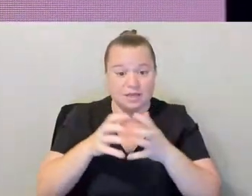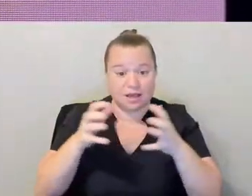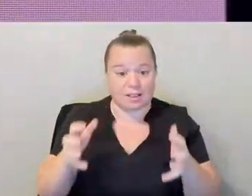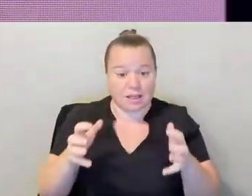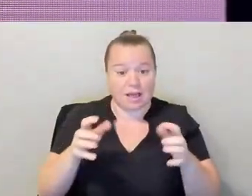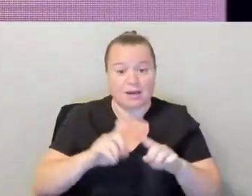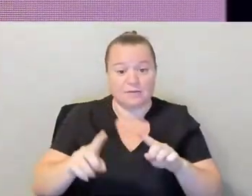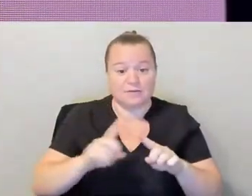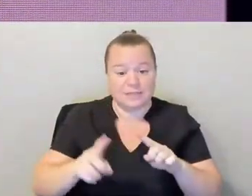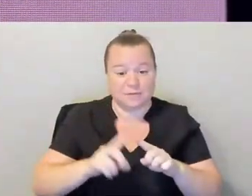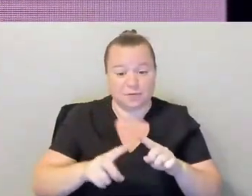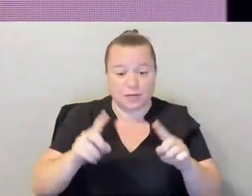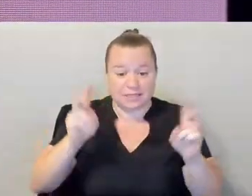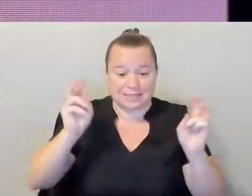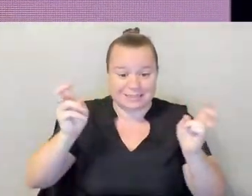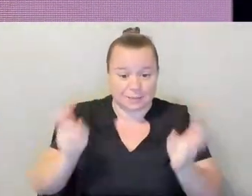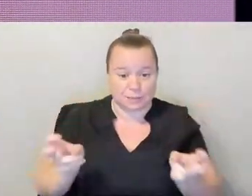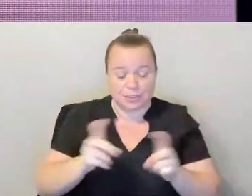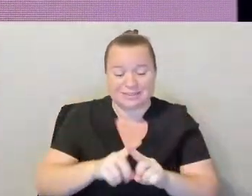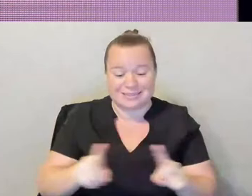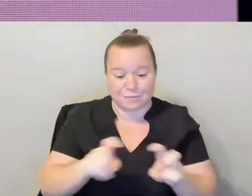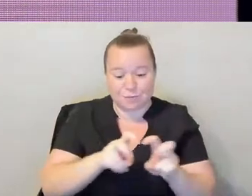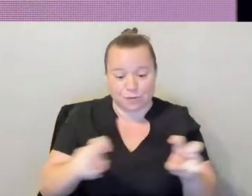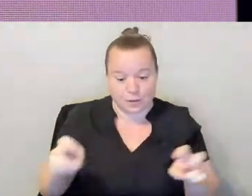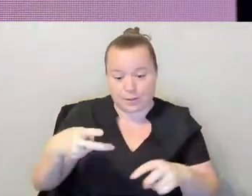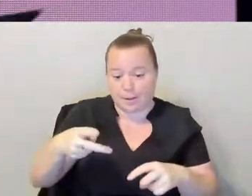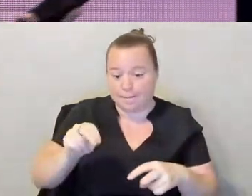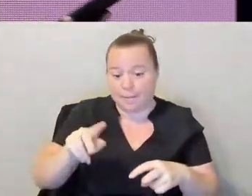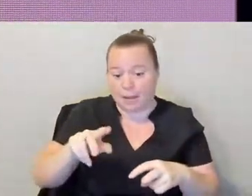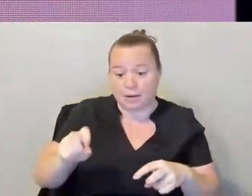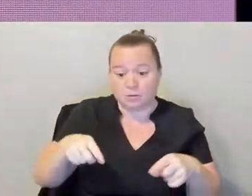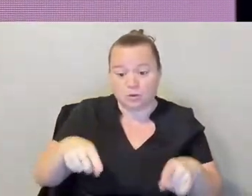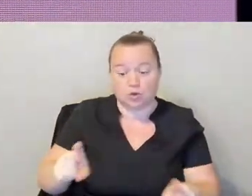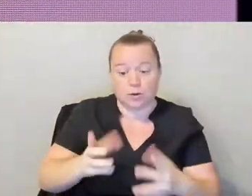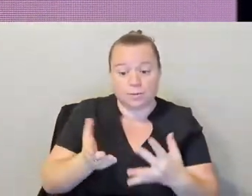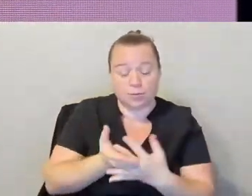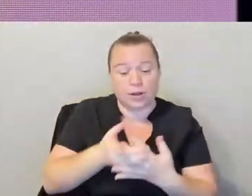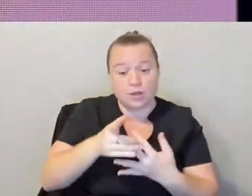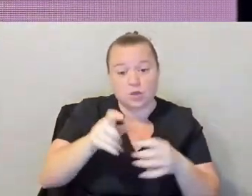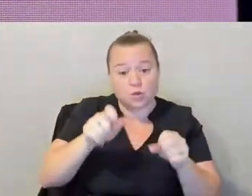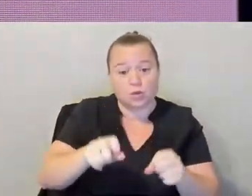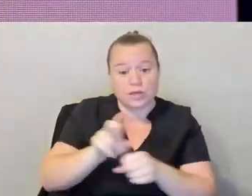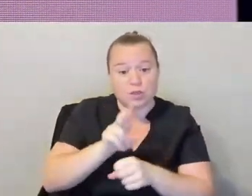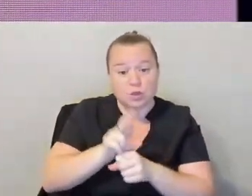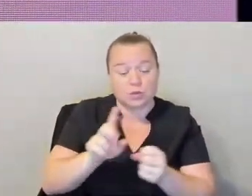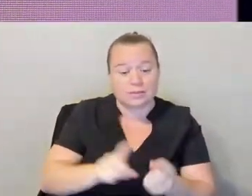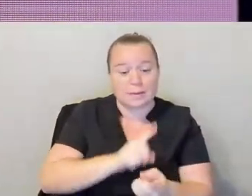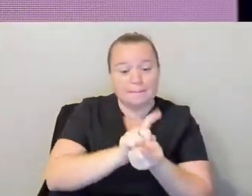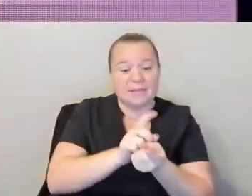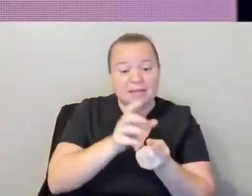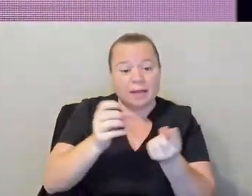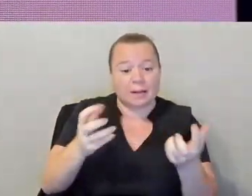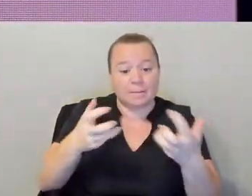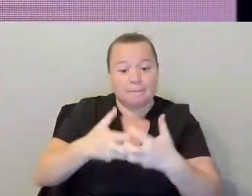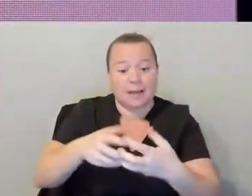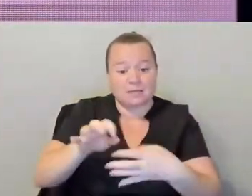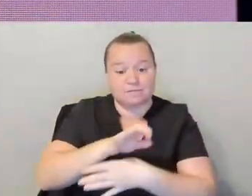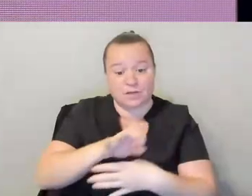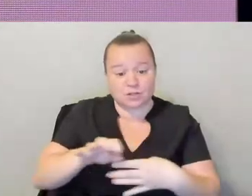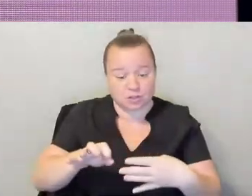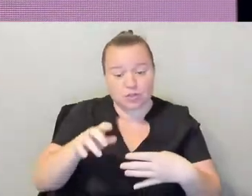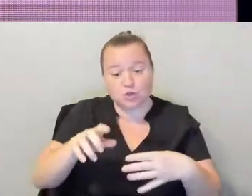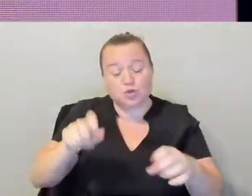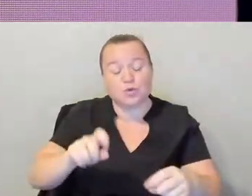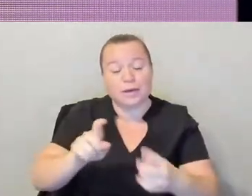set of subjects. Also, during the break, you can use the meet and match function on the platform that will allow you to meet